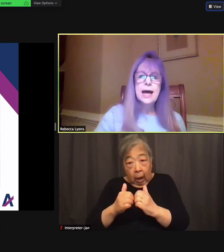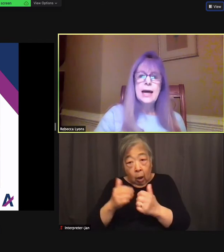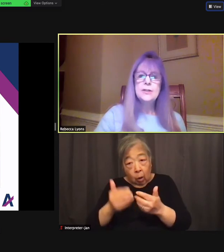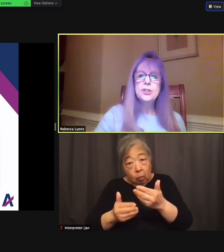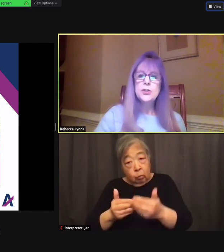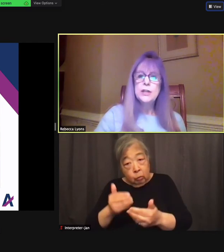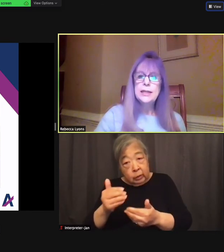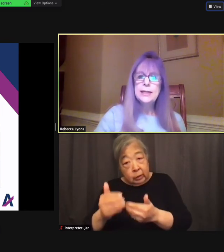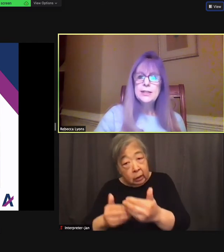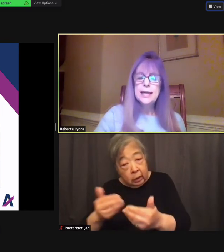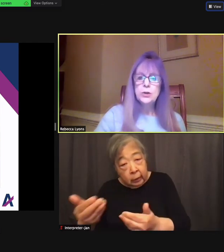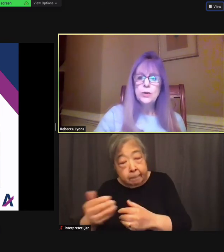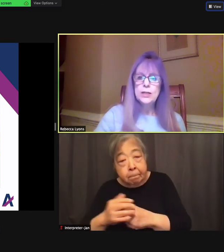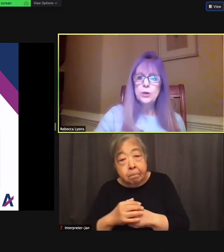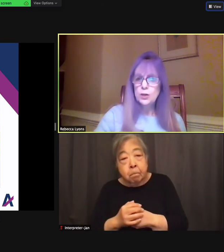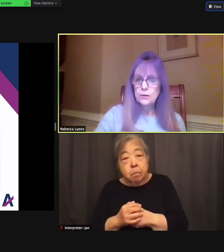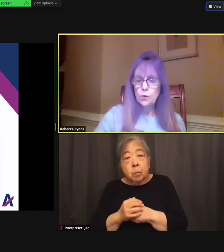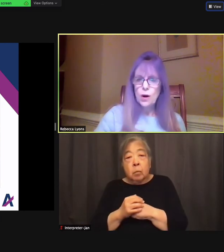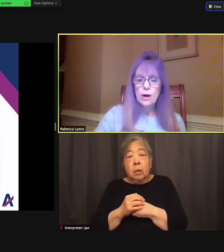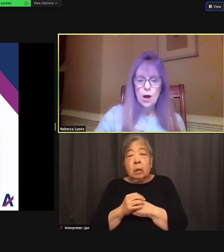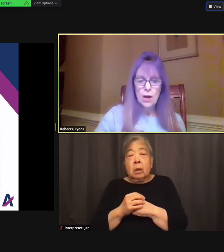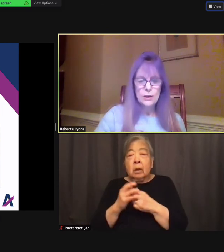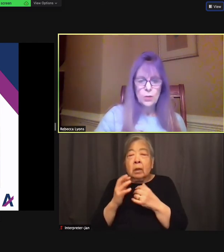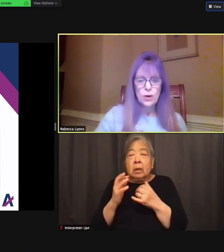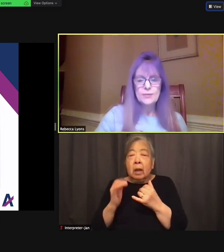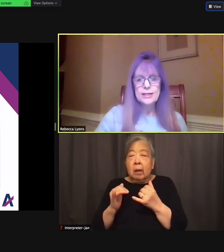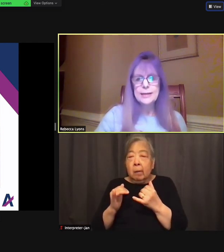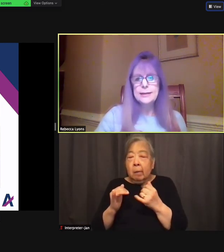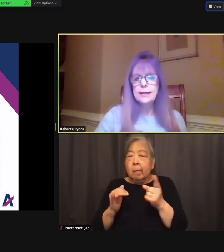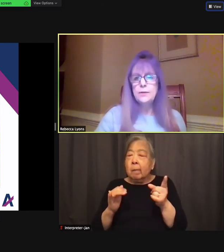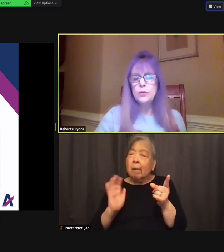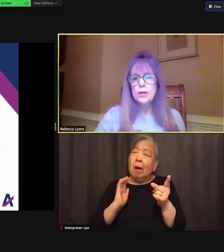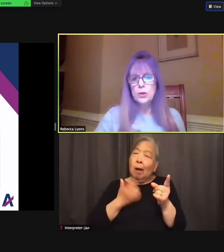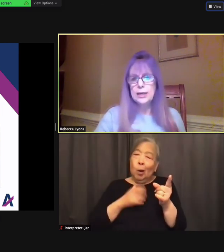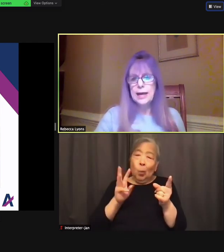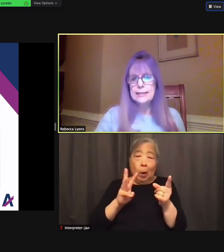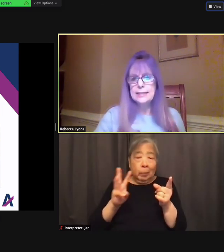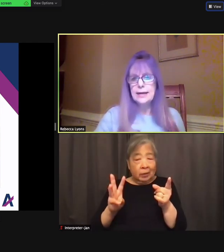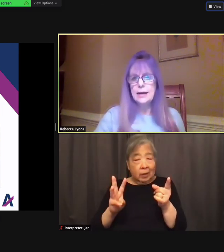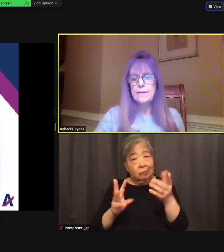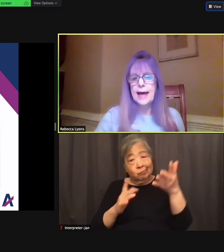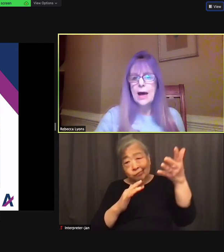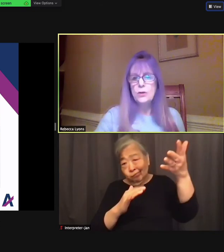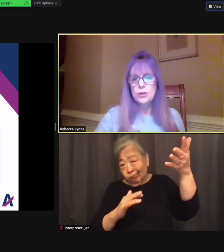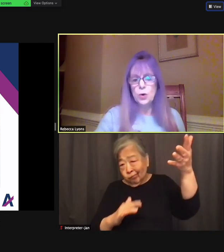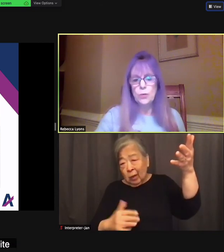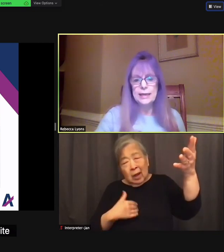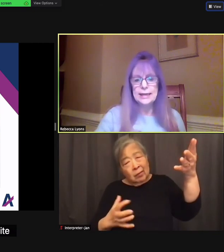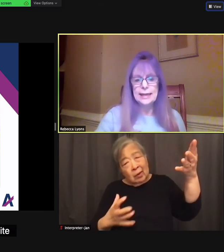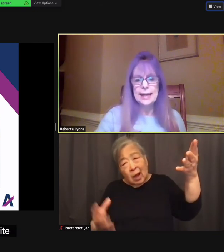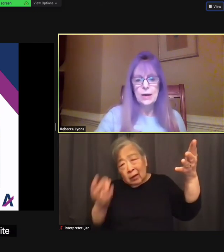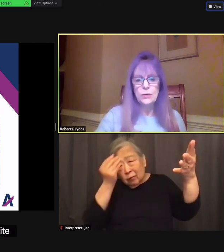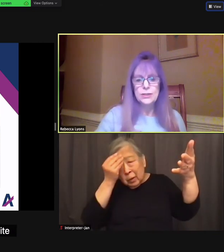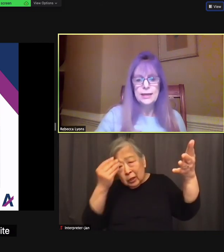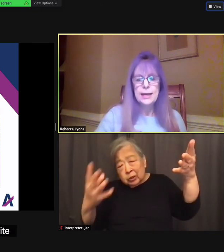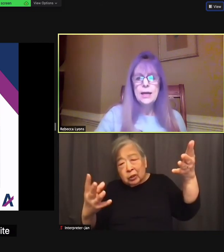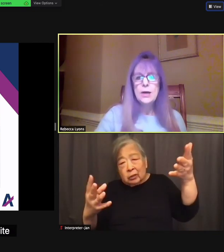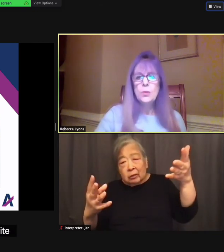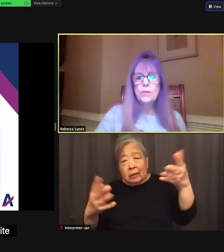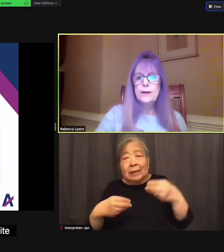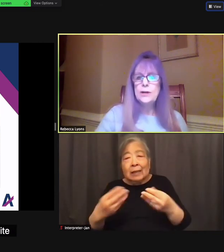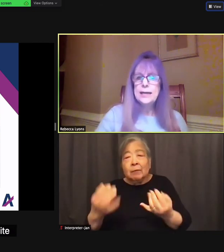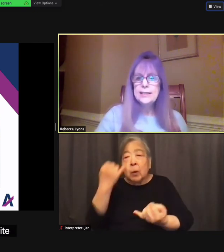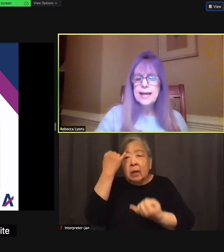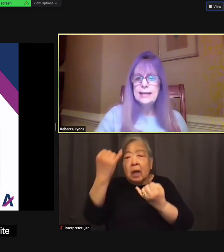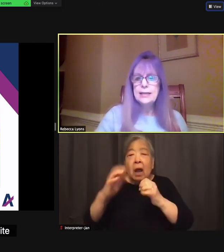There's certain things that you can look for on our website to give you a good idea of how to open an account.